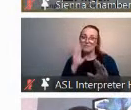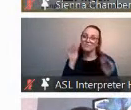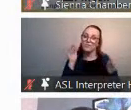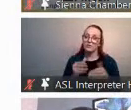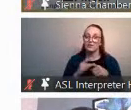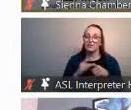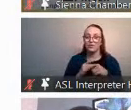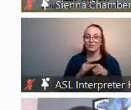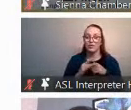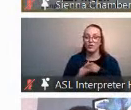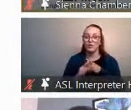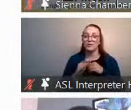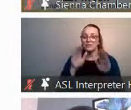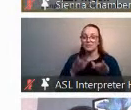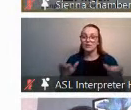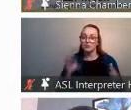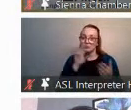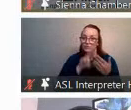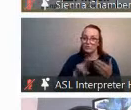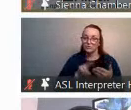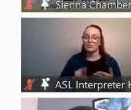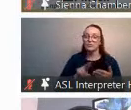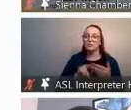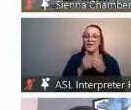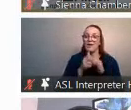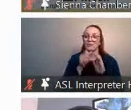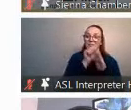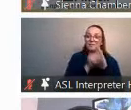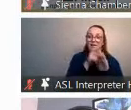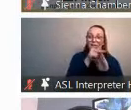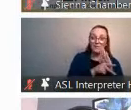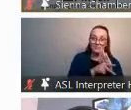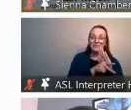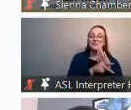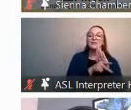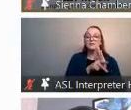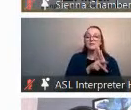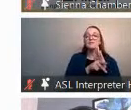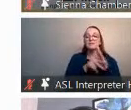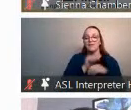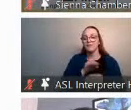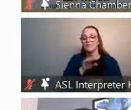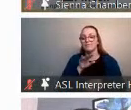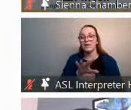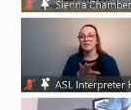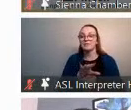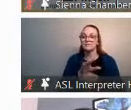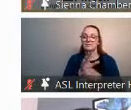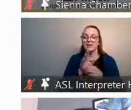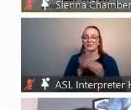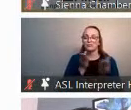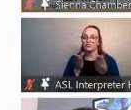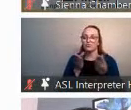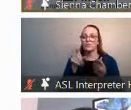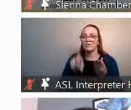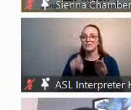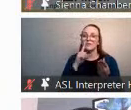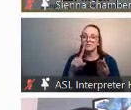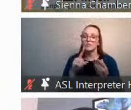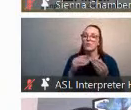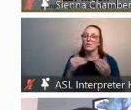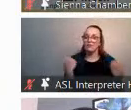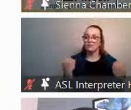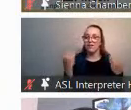policies and programs play in serving the needs of young children. Ashley Hiralal is an early childhood